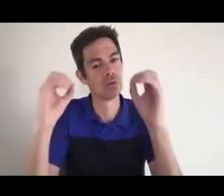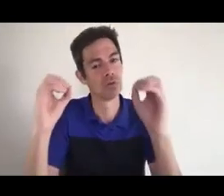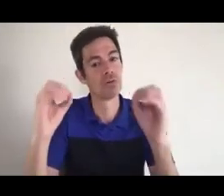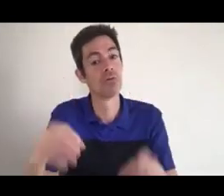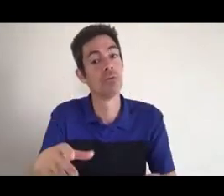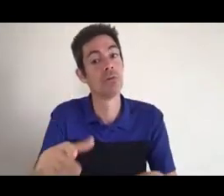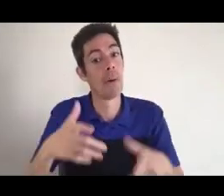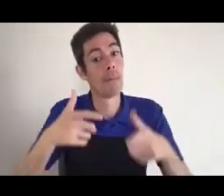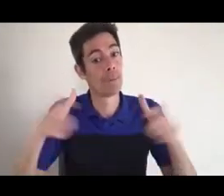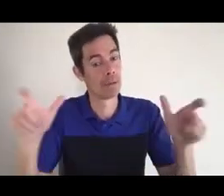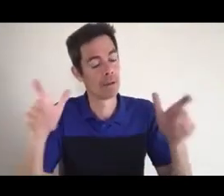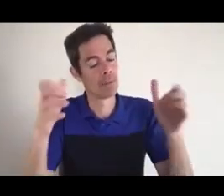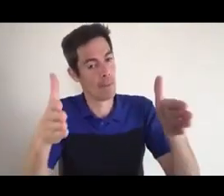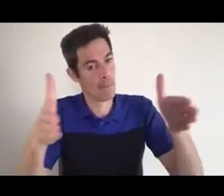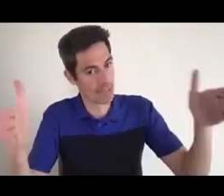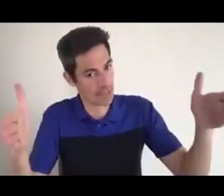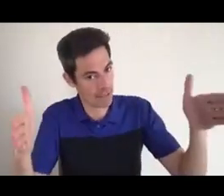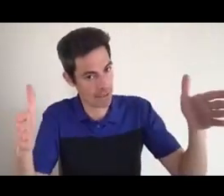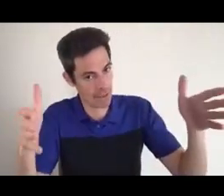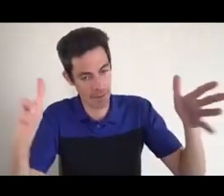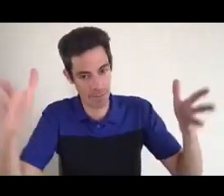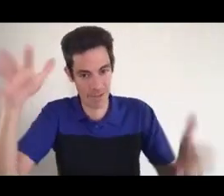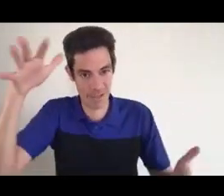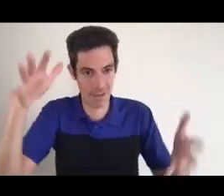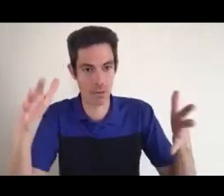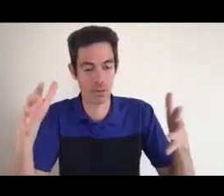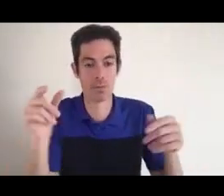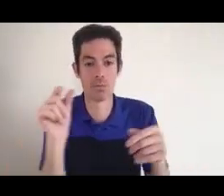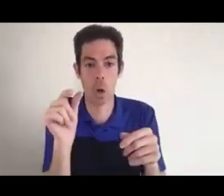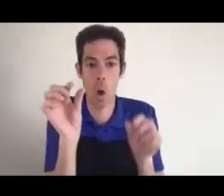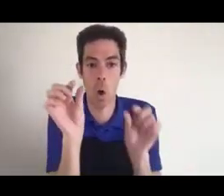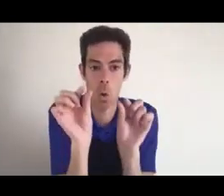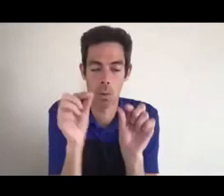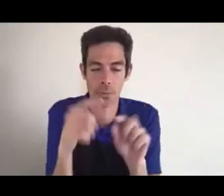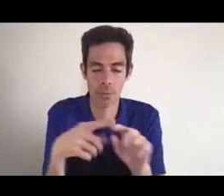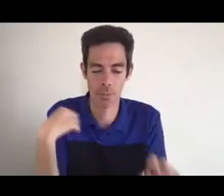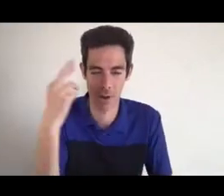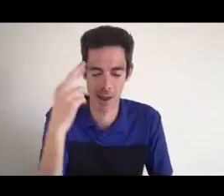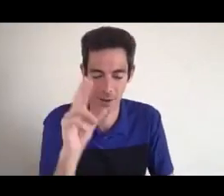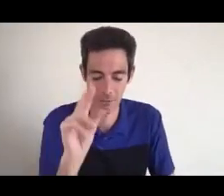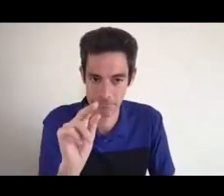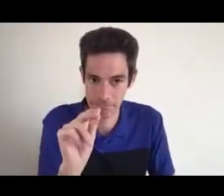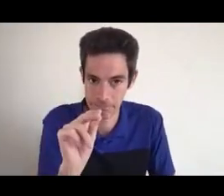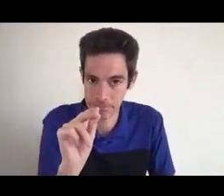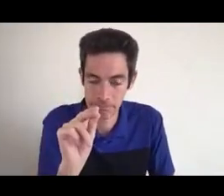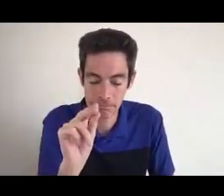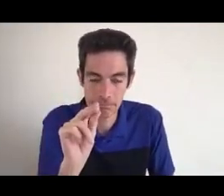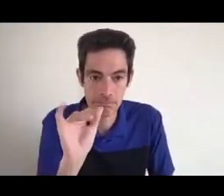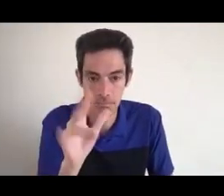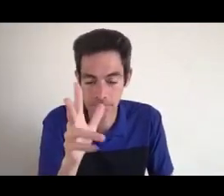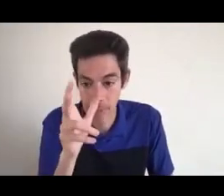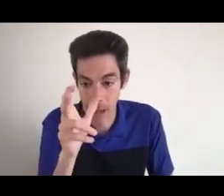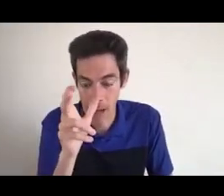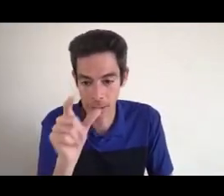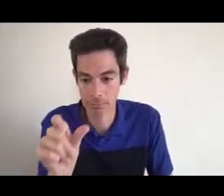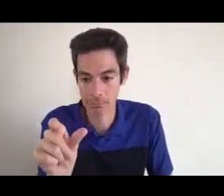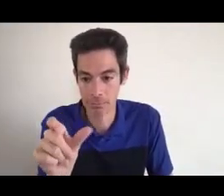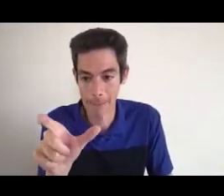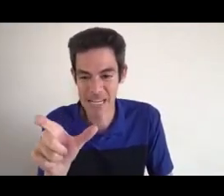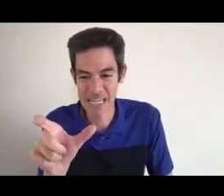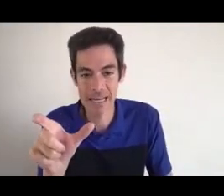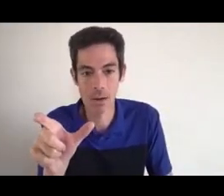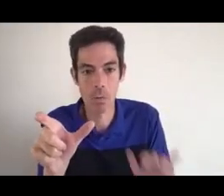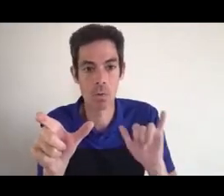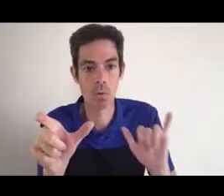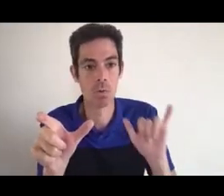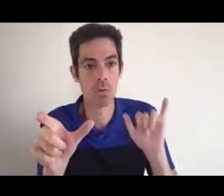what the actual predicted size of an object is. So you can use big, but you can use small, and that's how I used to teach. But